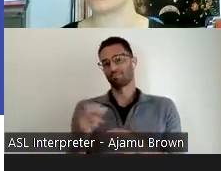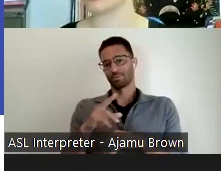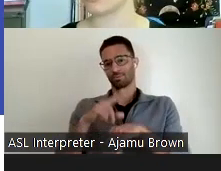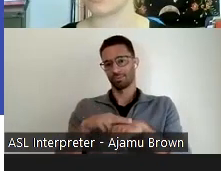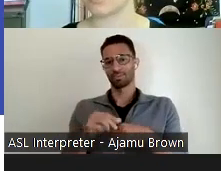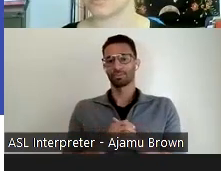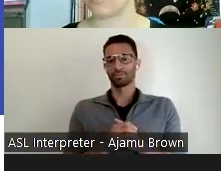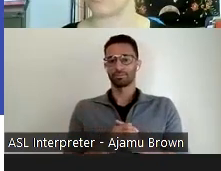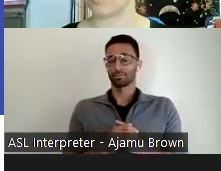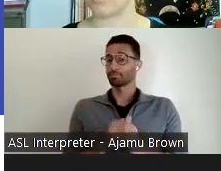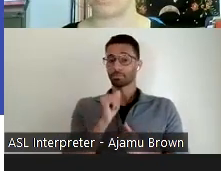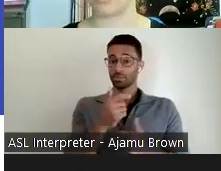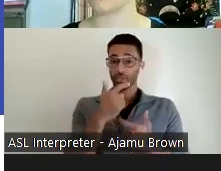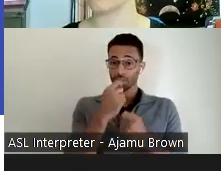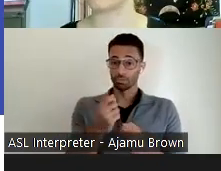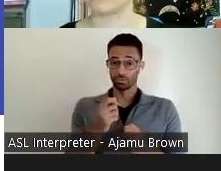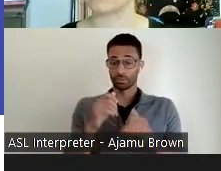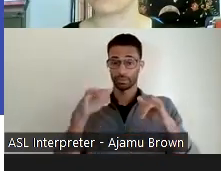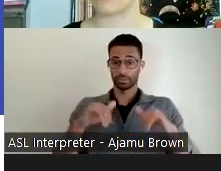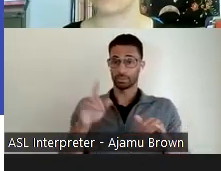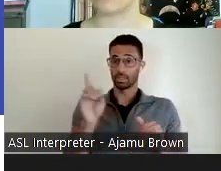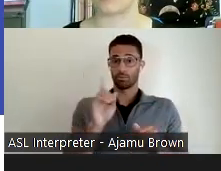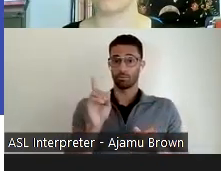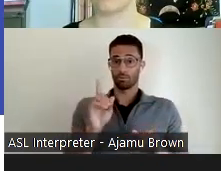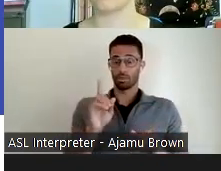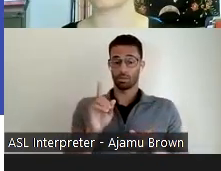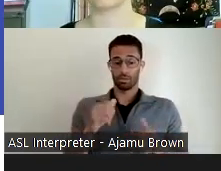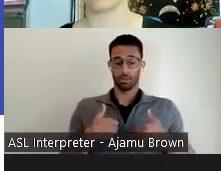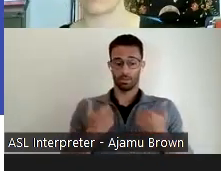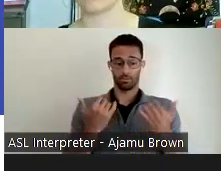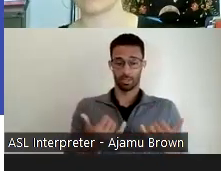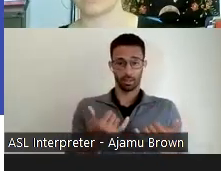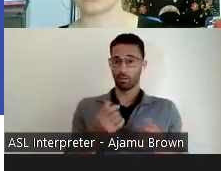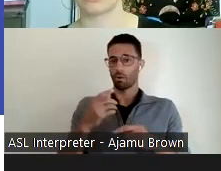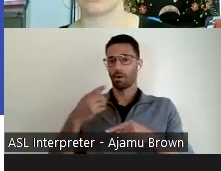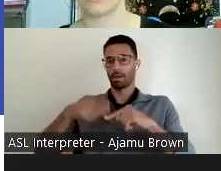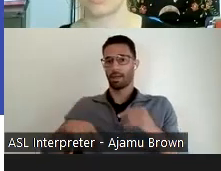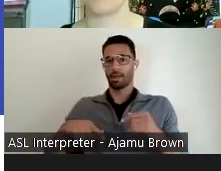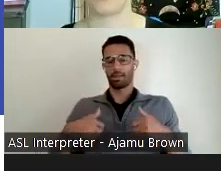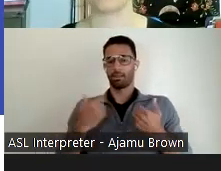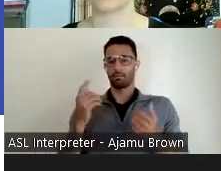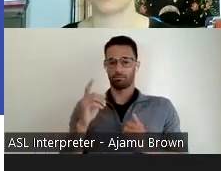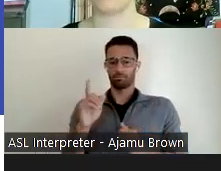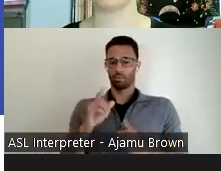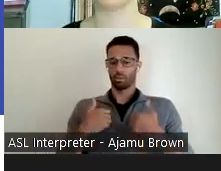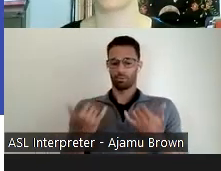aren't interested in staying where they are, or they can't stay where they are, then we start the conversation